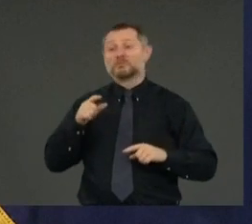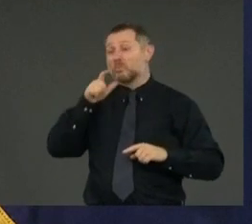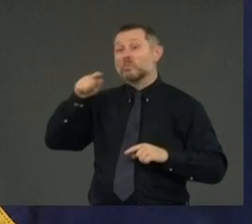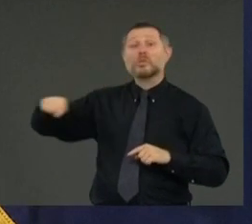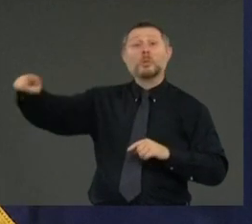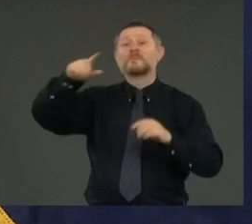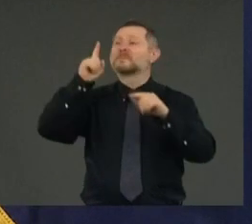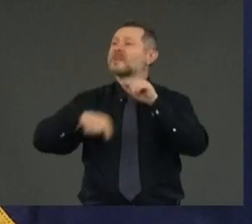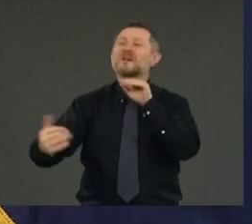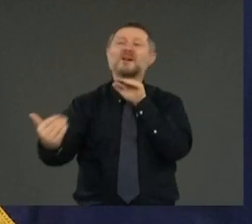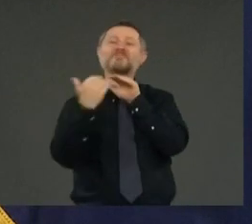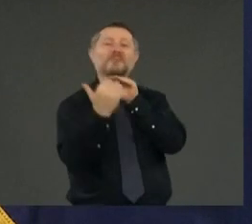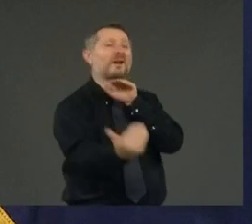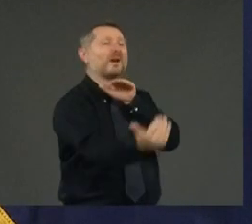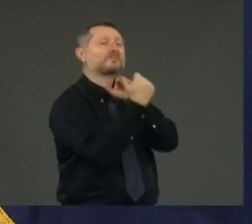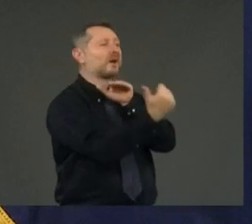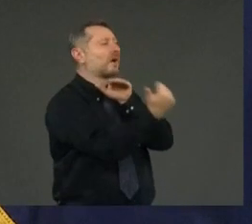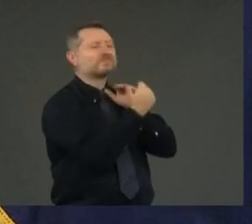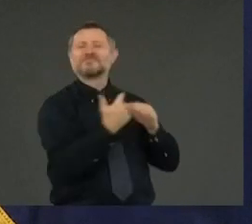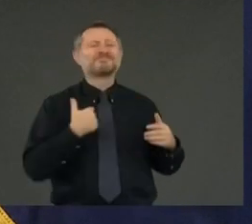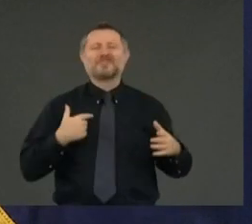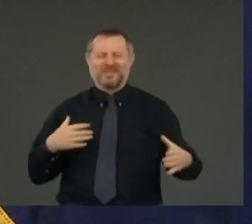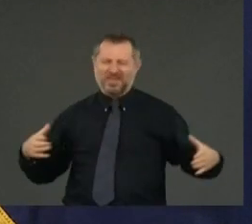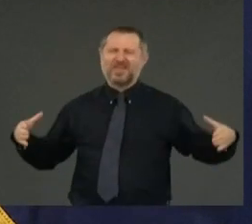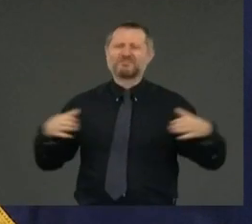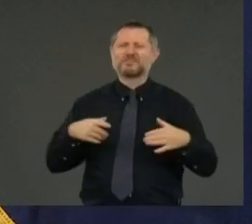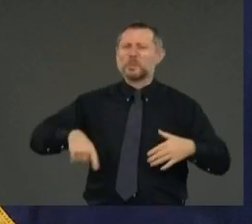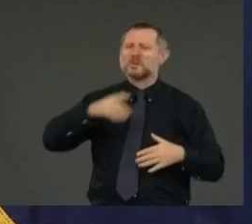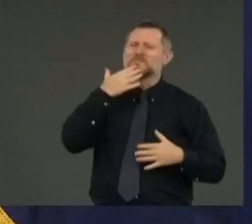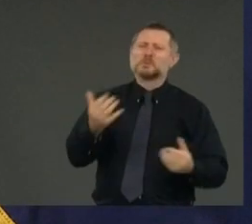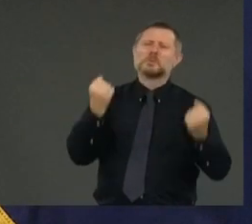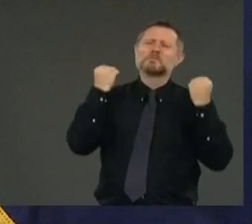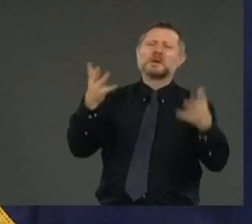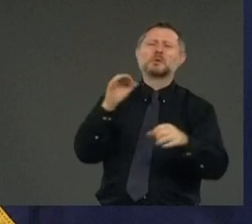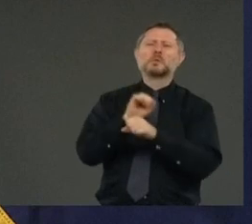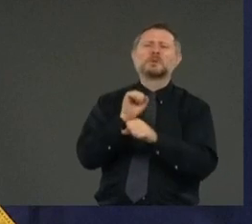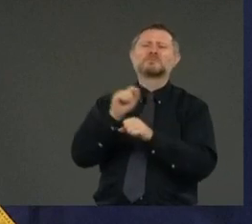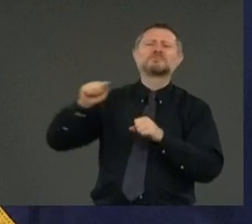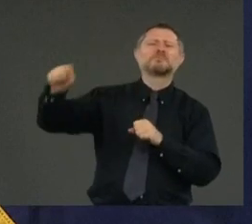And I've worked with a lot of government pros, but no team